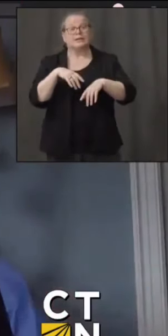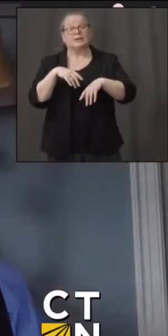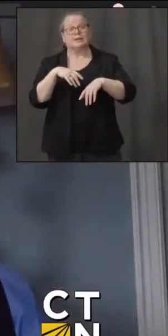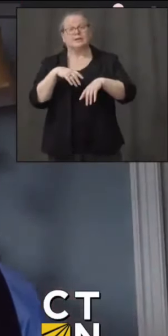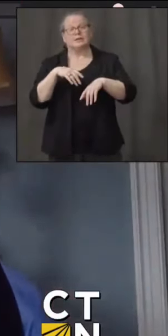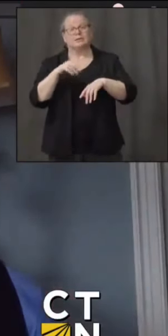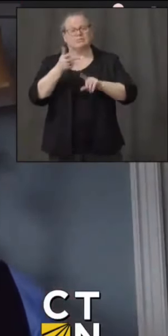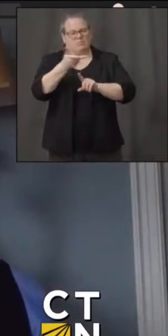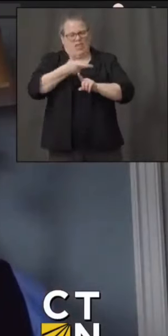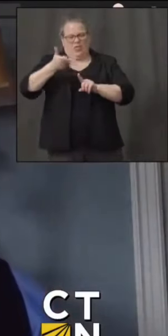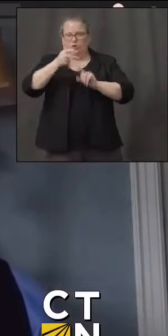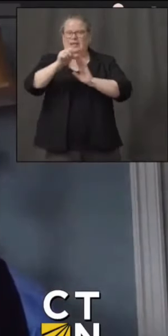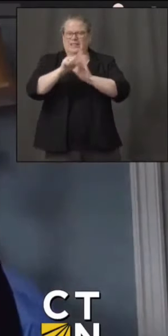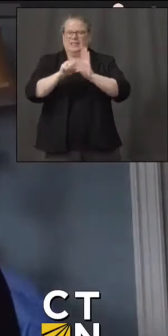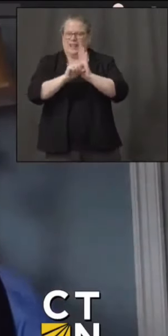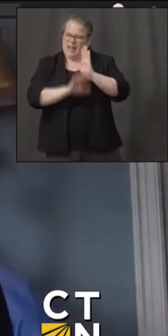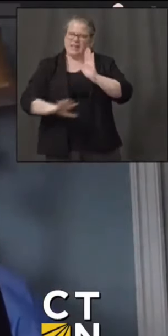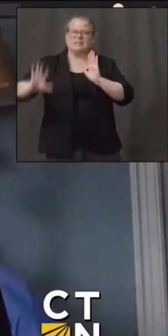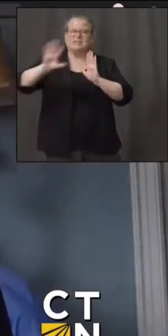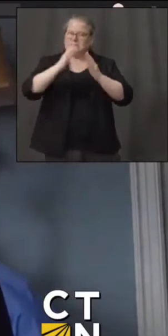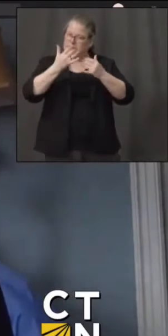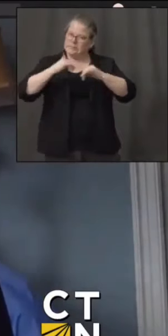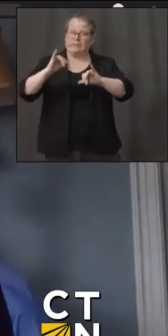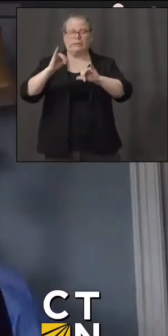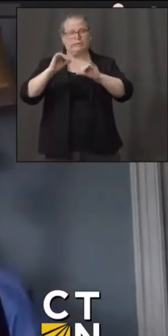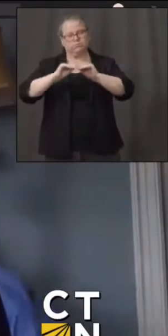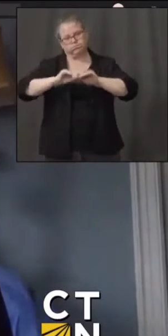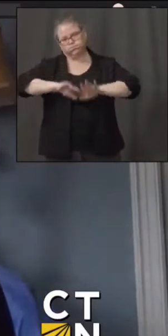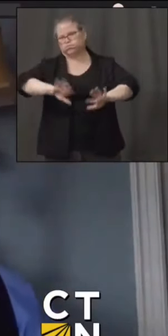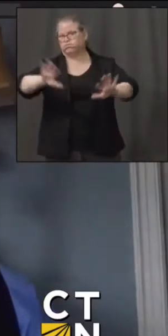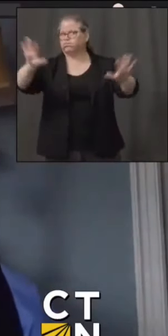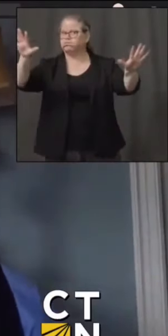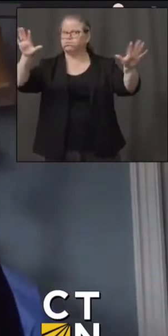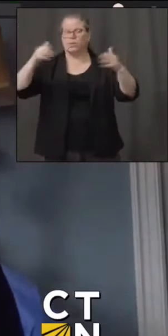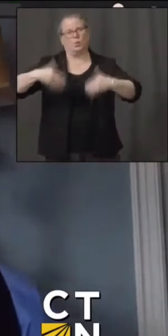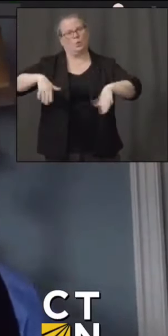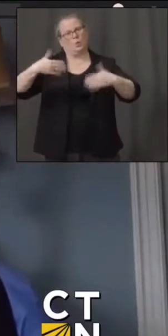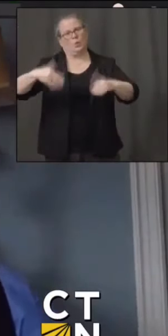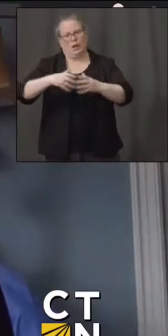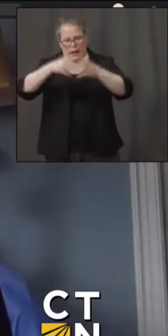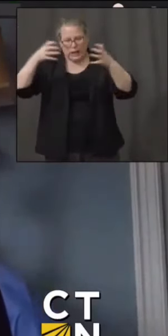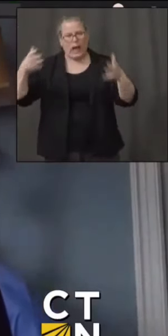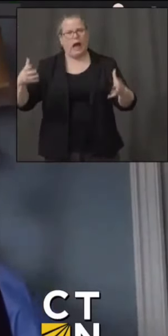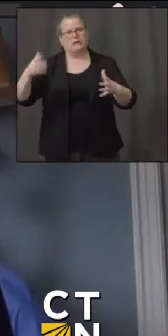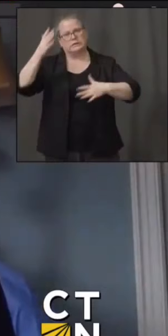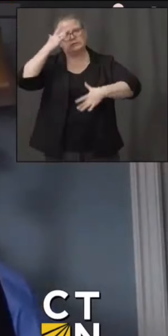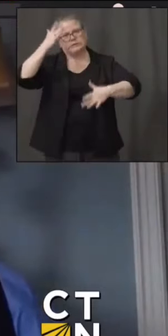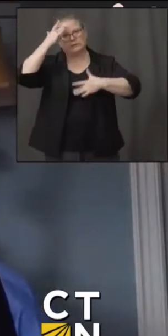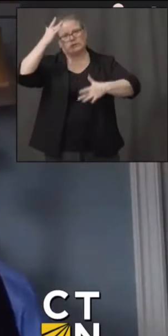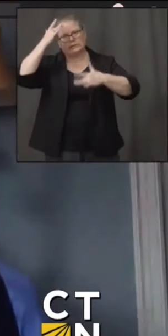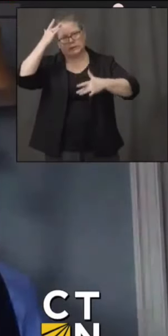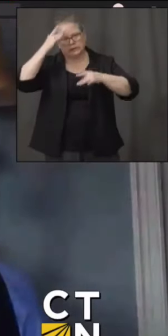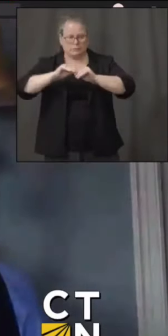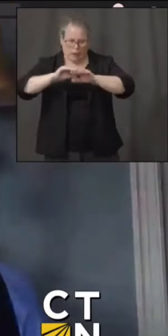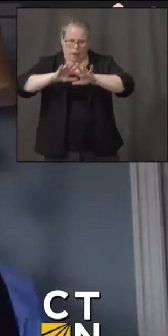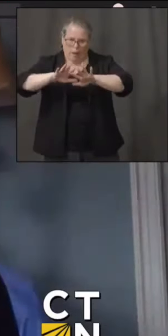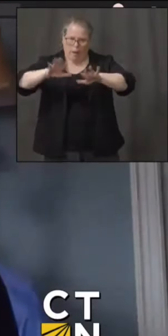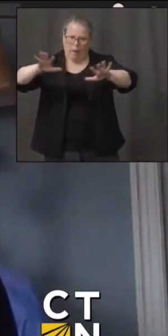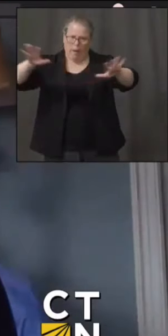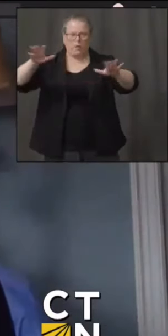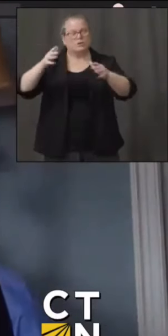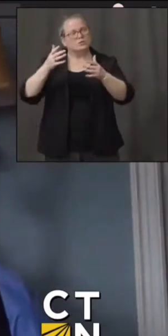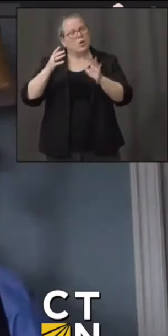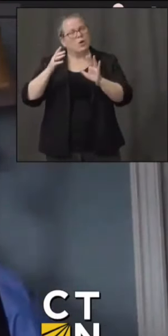tri-state outbreak is still some of the largest COVID activity in the United States, and we still have a ways to go.